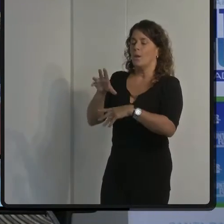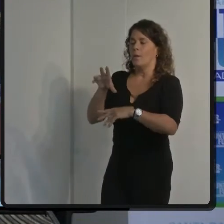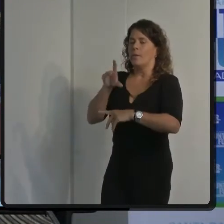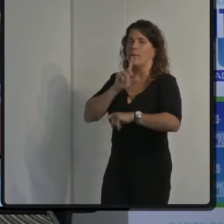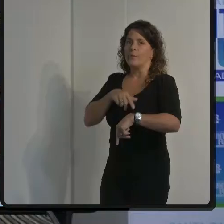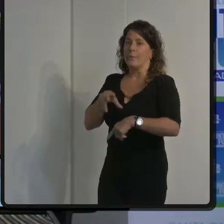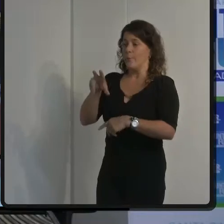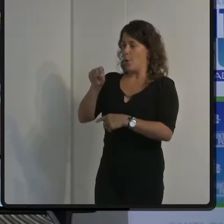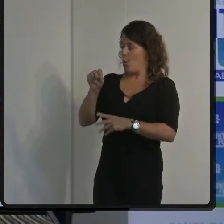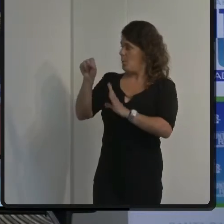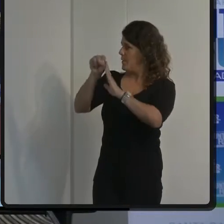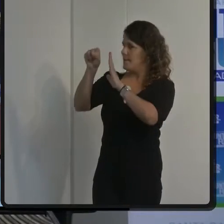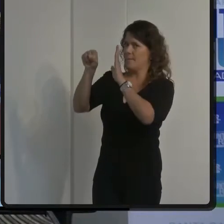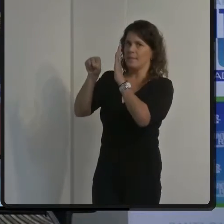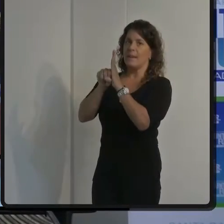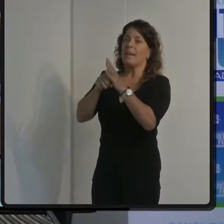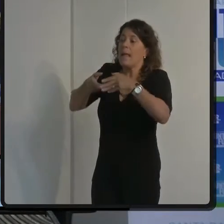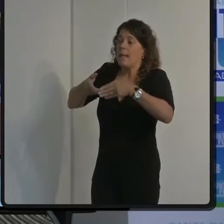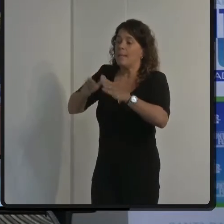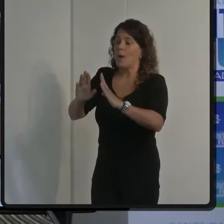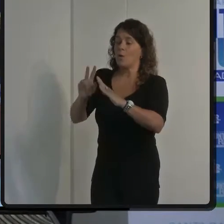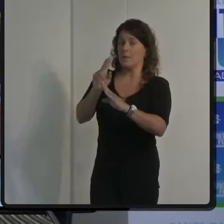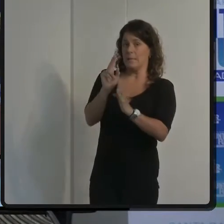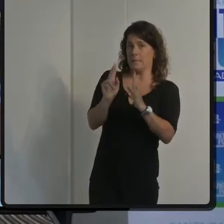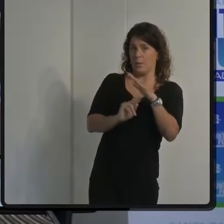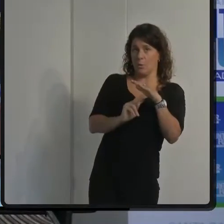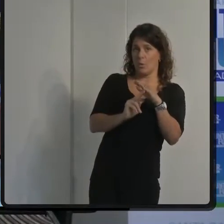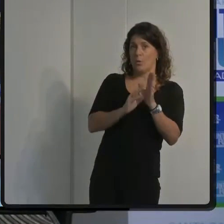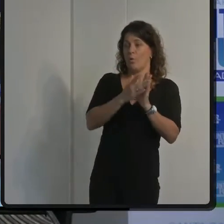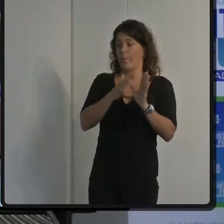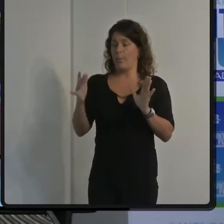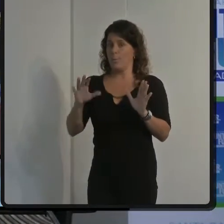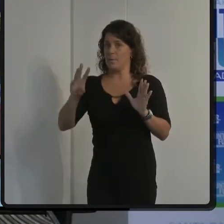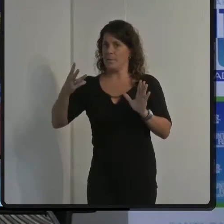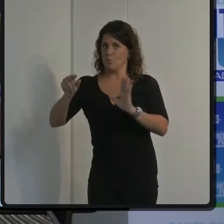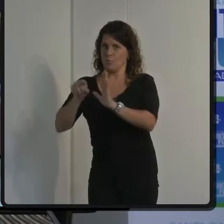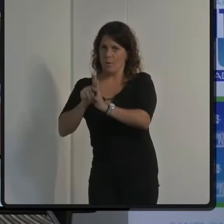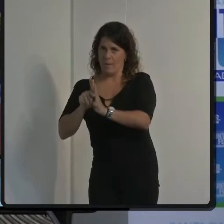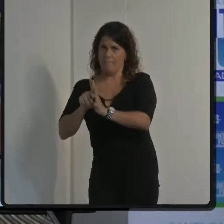allowed for transitional kindergarten through sixth grade.